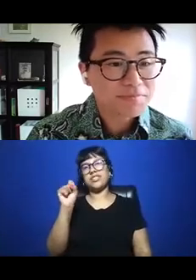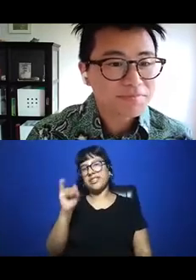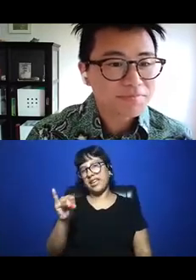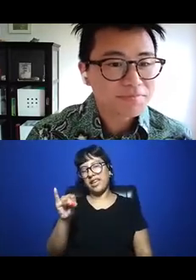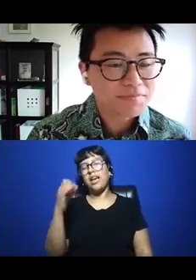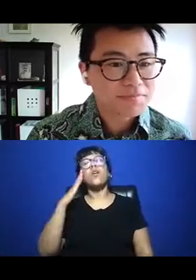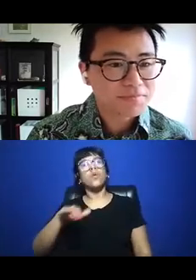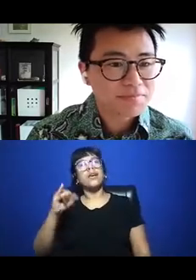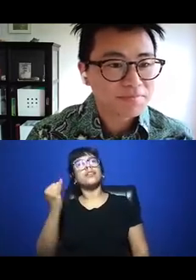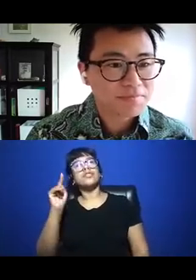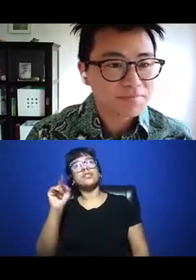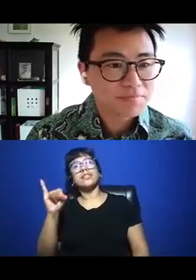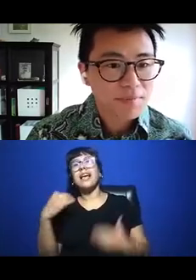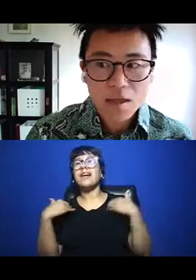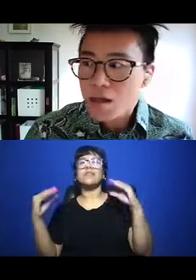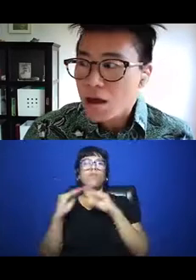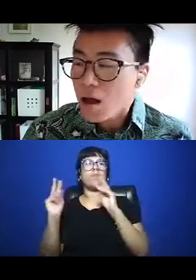Jitsi hosts more people.